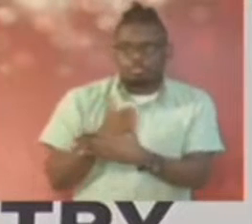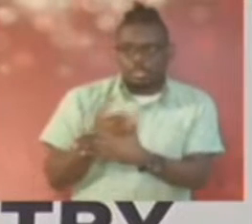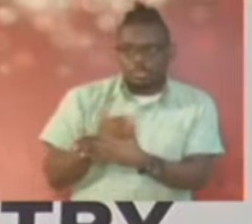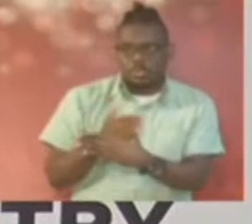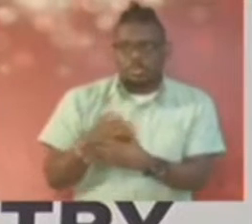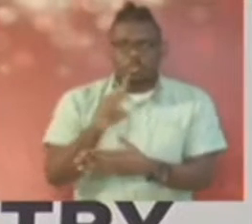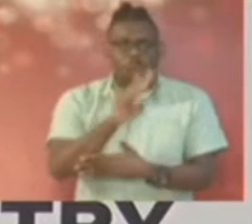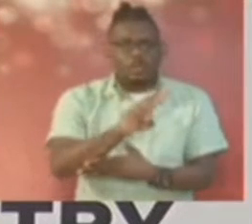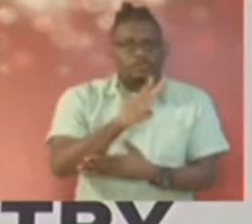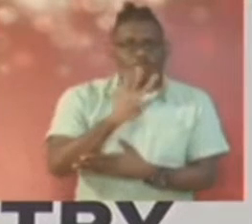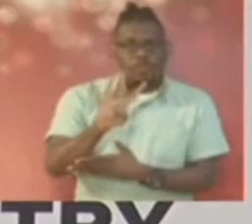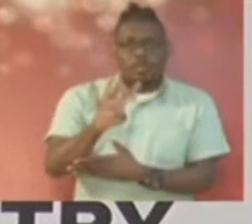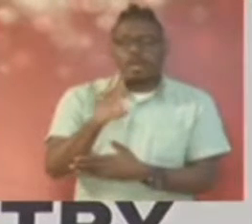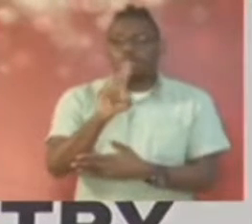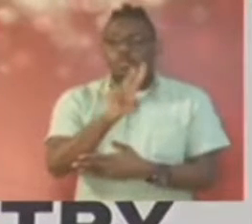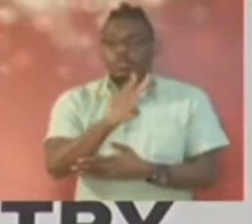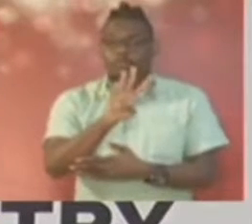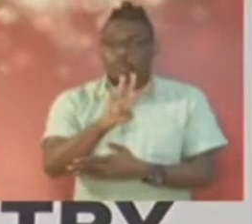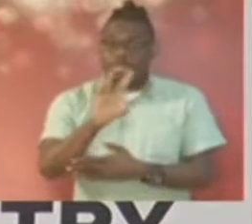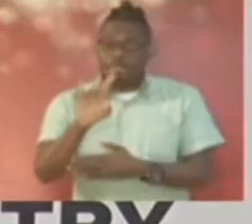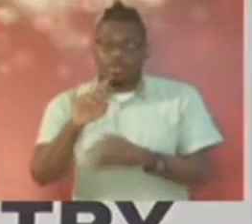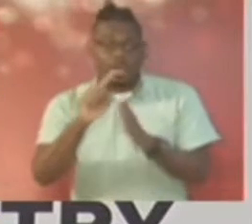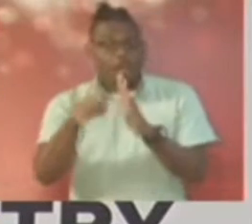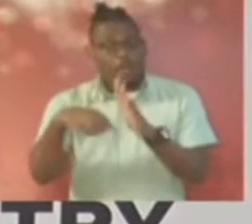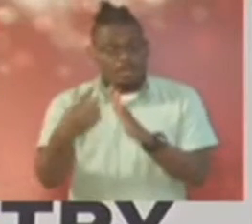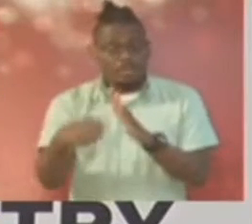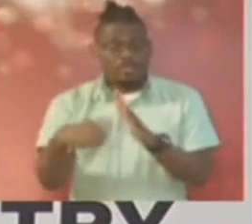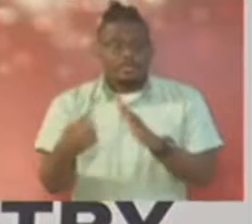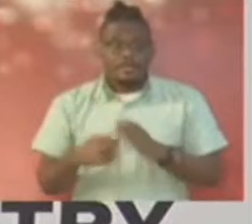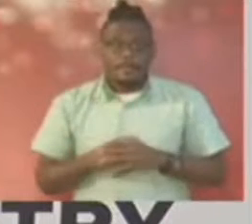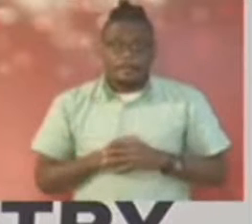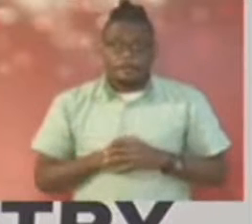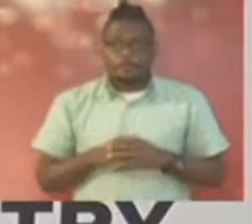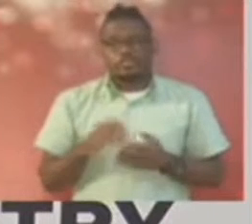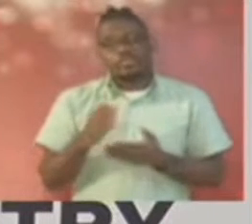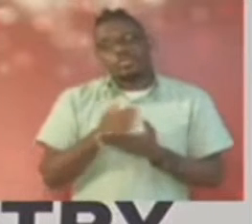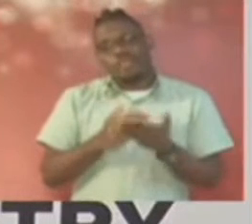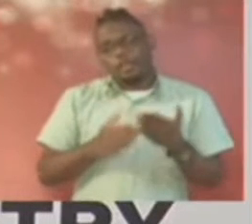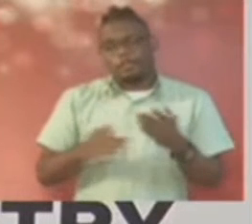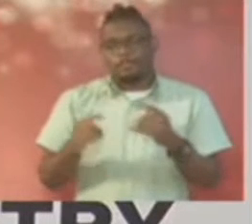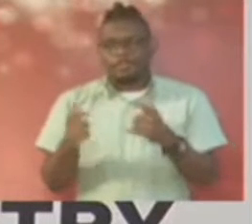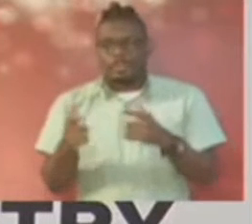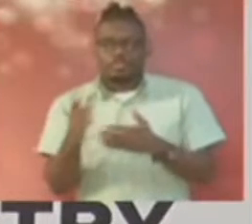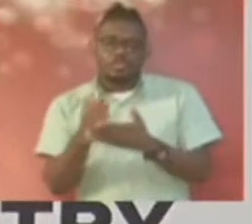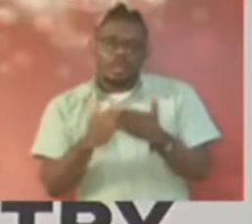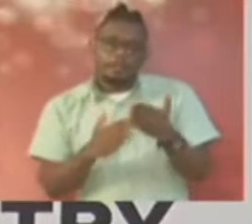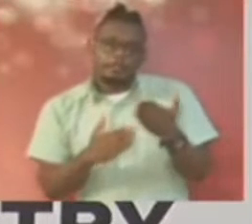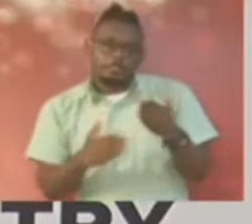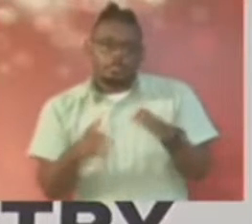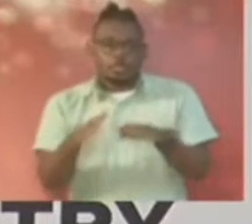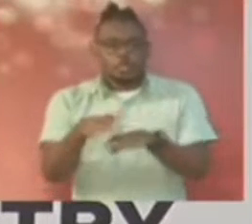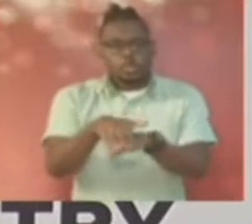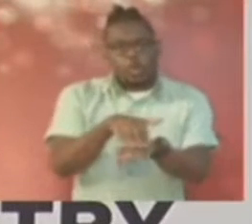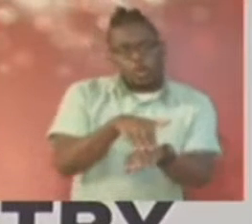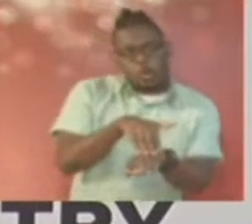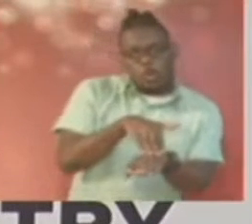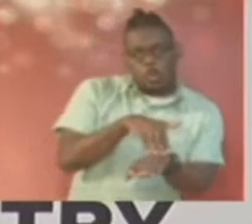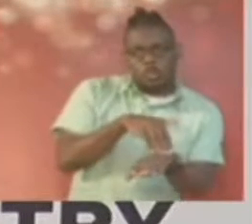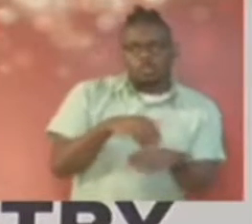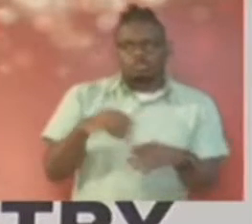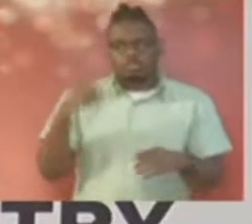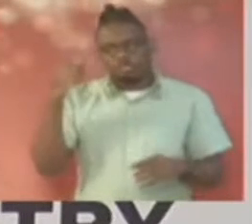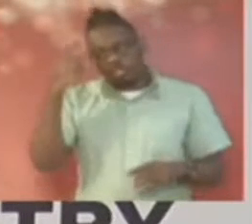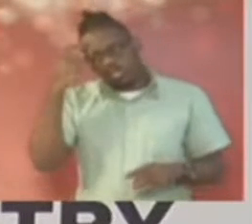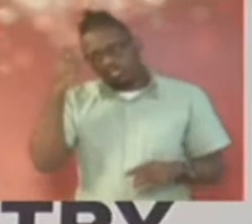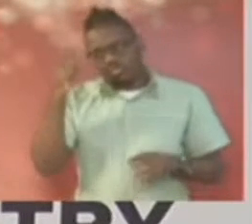them are much less. Some of them linger to 48 hours, depending on the facility that it comes from, the distance, and all of those variables. So we